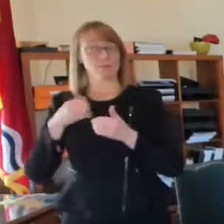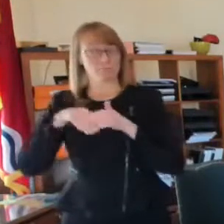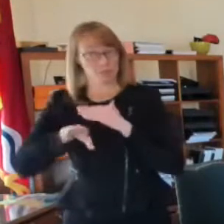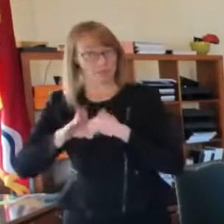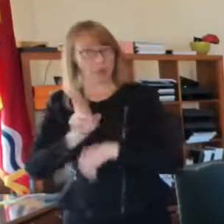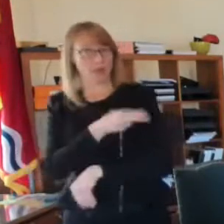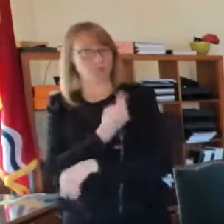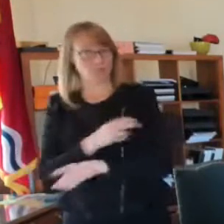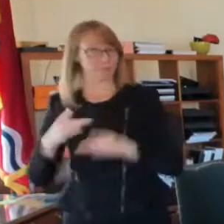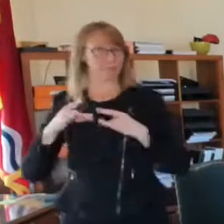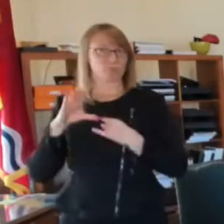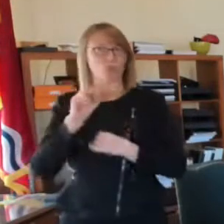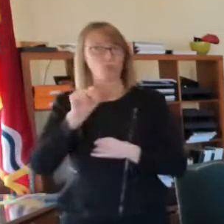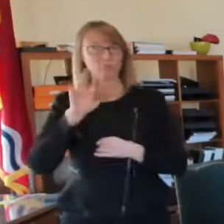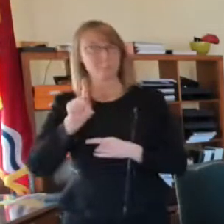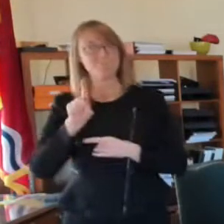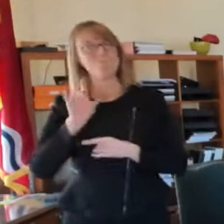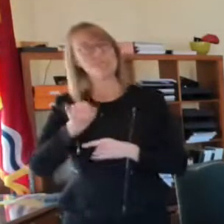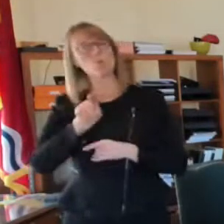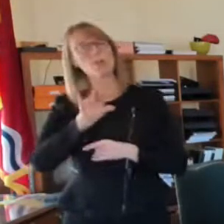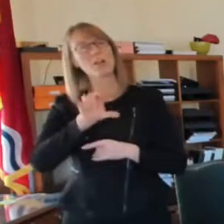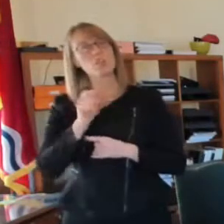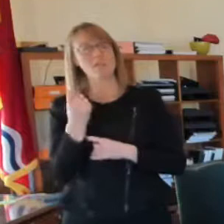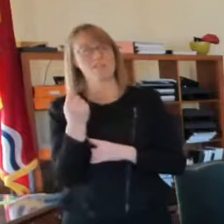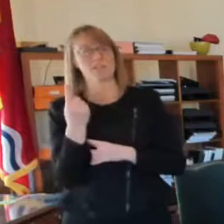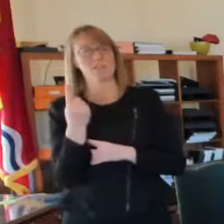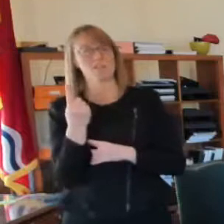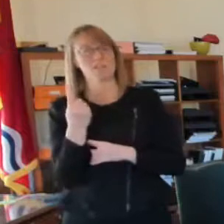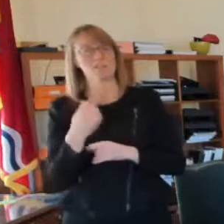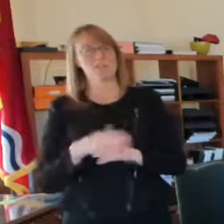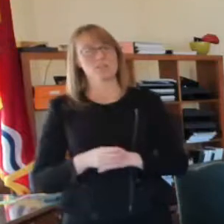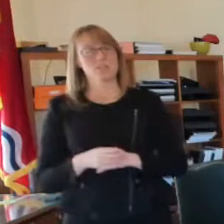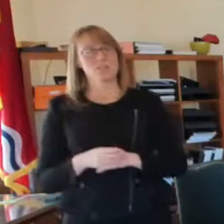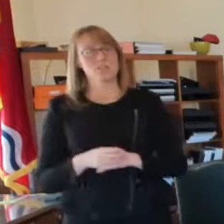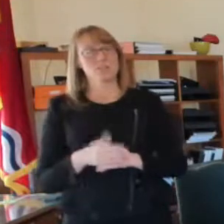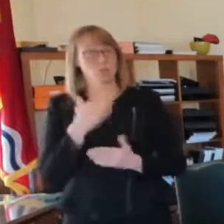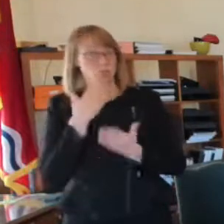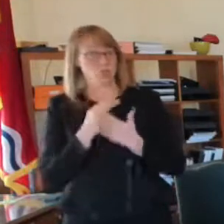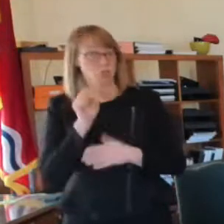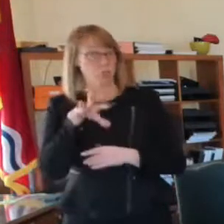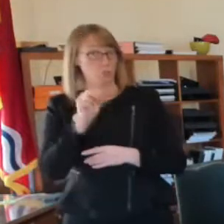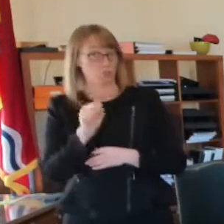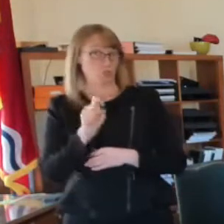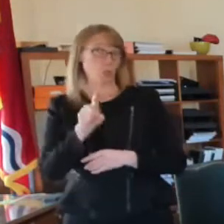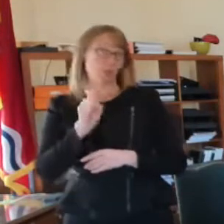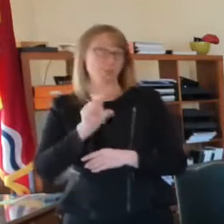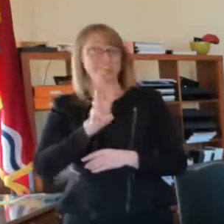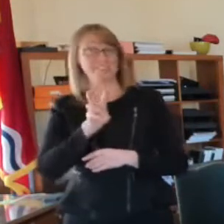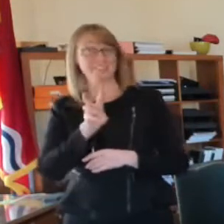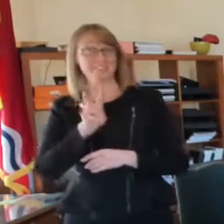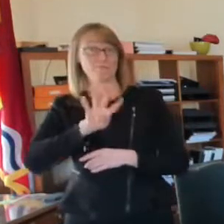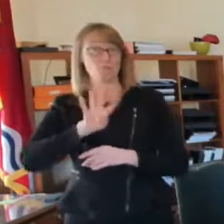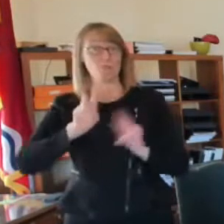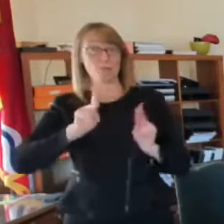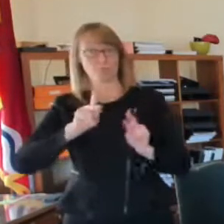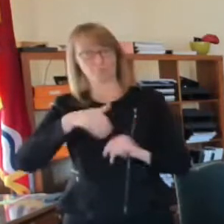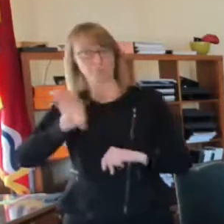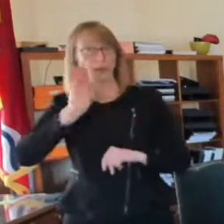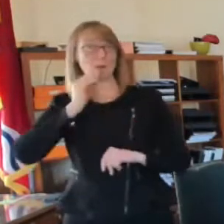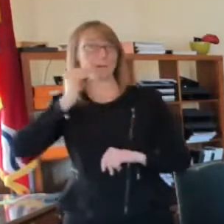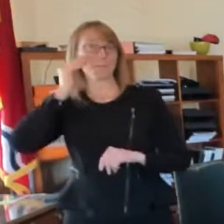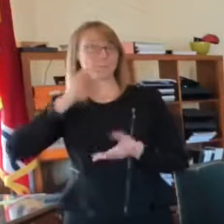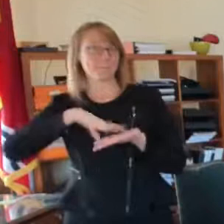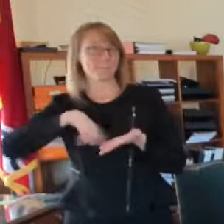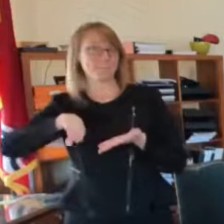111. And on the good news side, 2 days ago there were 164 people discharged from the hospital.